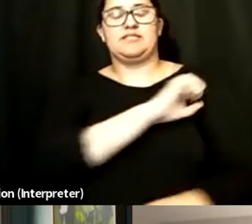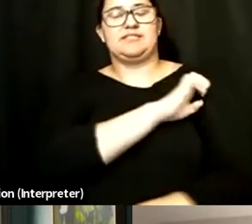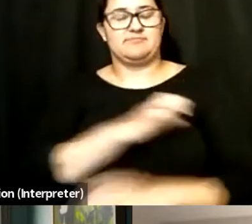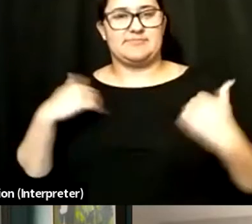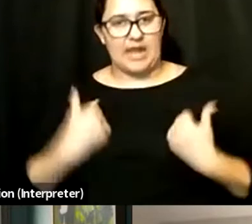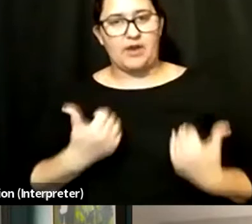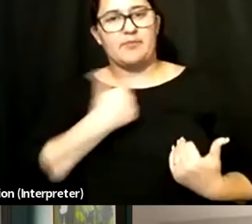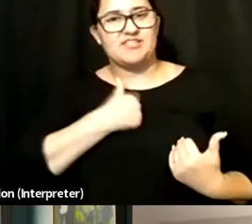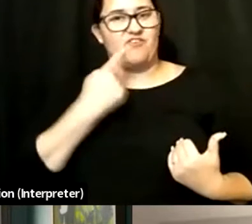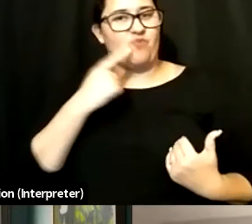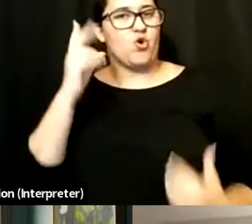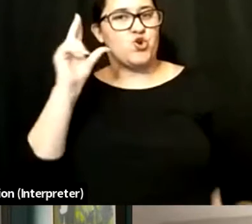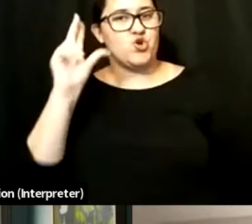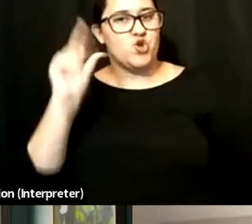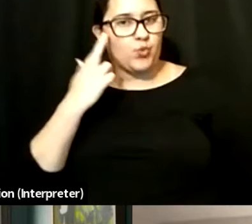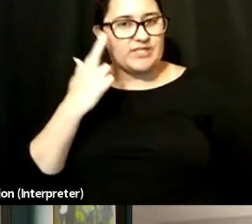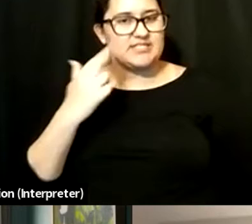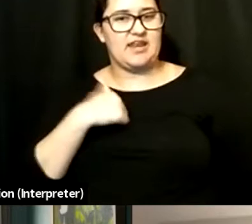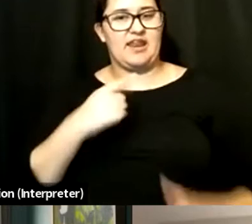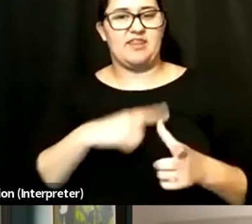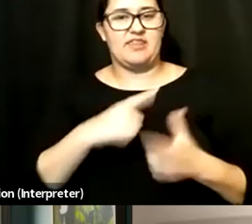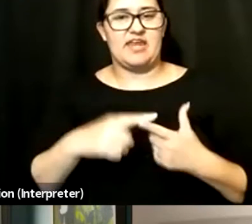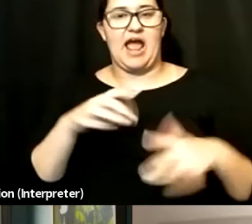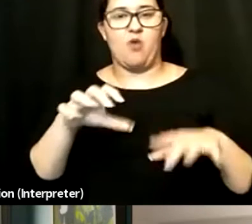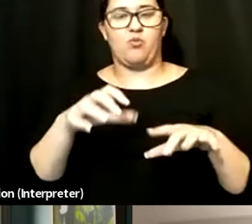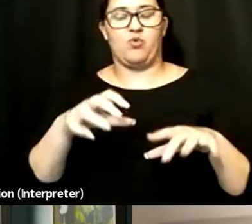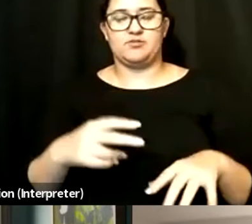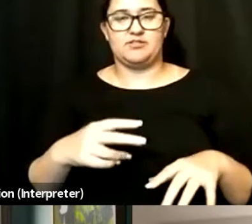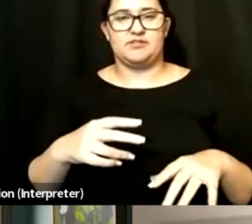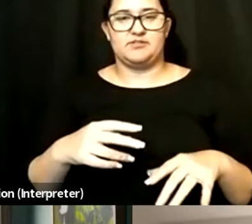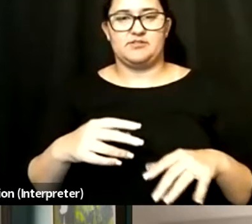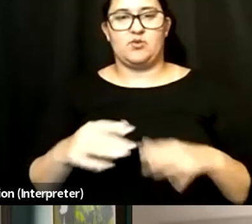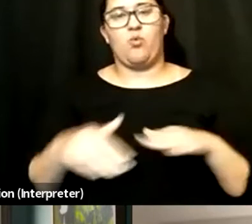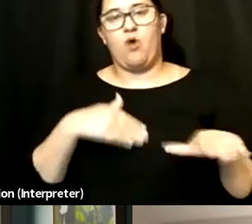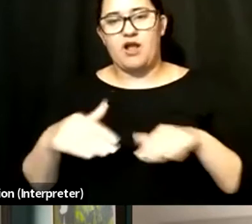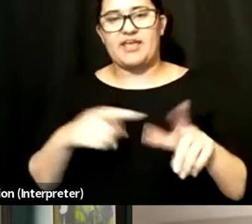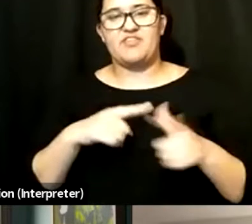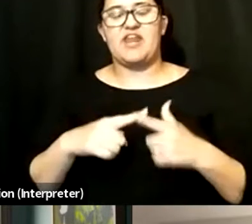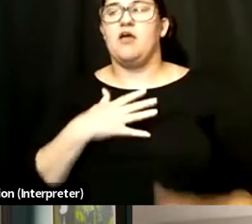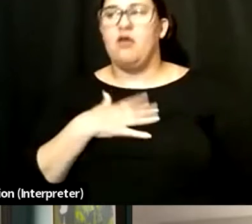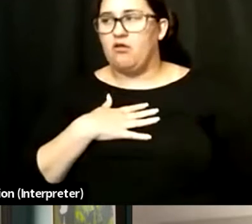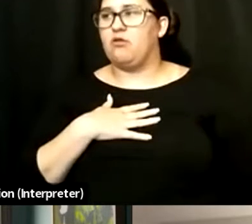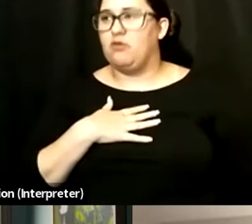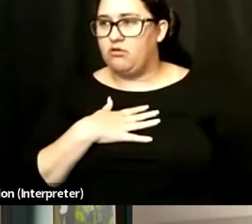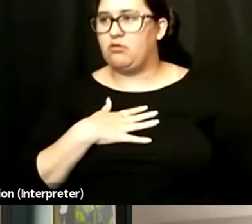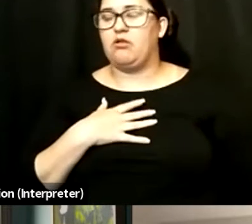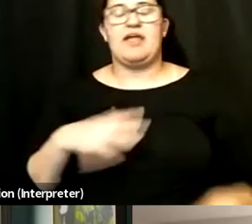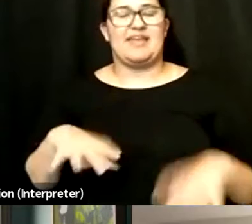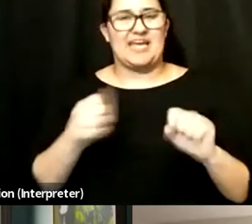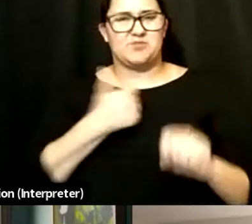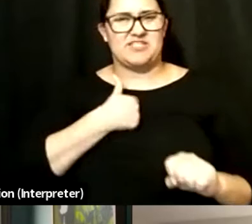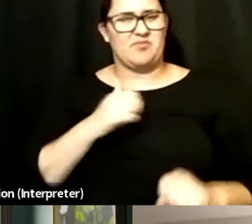I think like I still every so often catch myself doing that, rushing and then huffing and puffing and heavy breathing and like exhausted by the